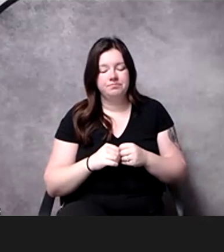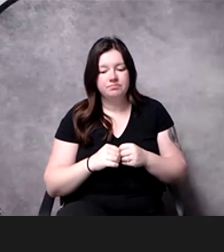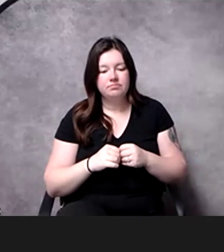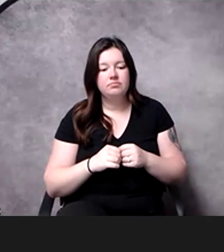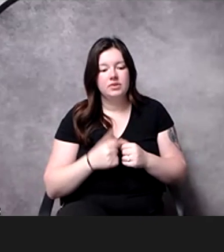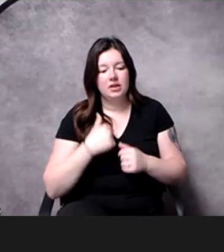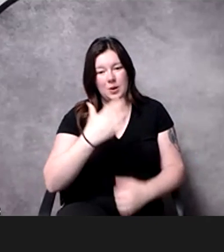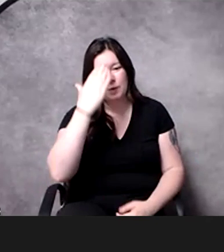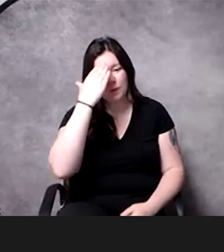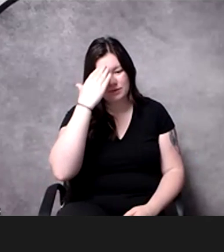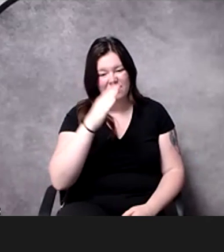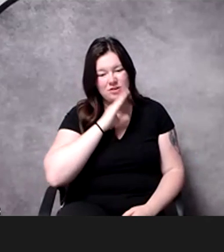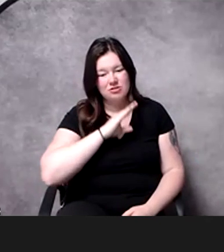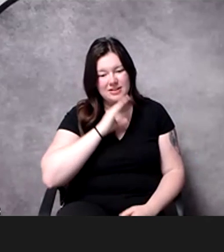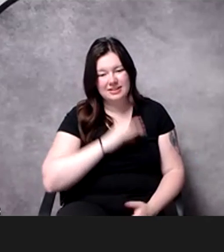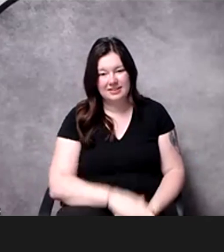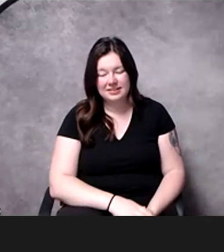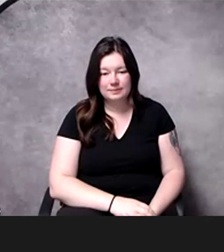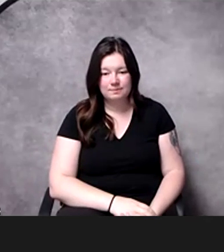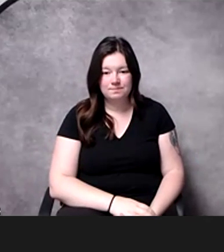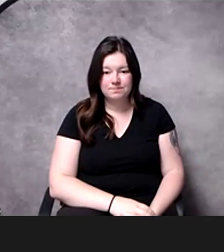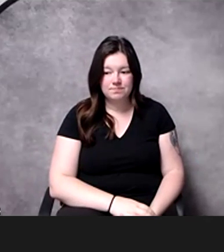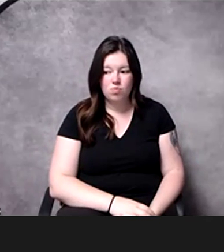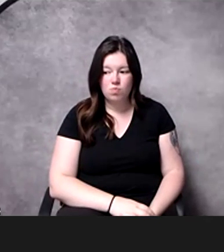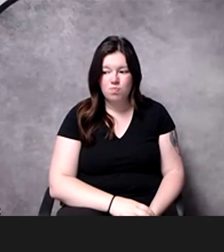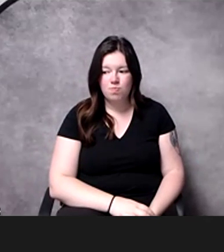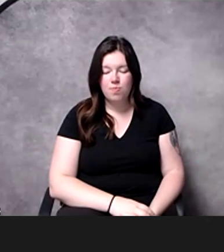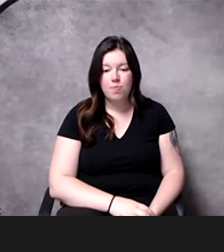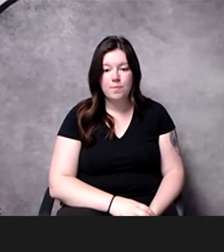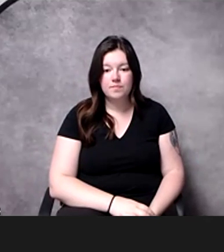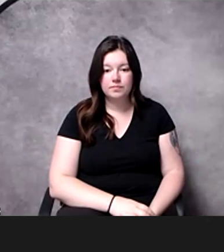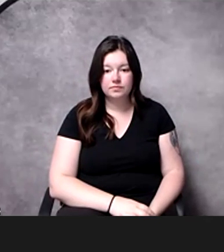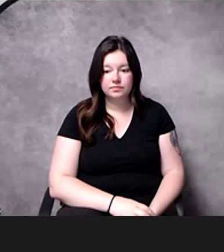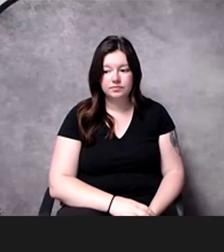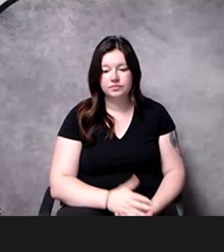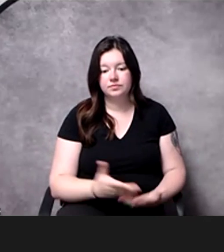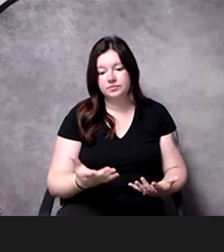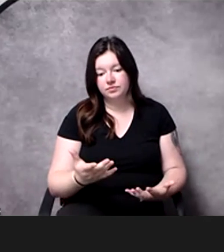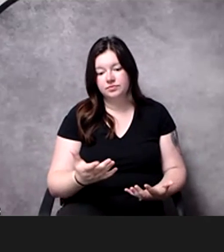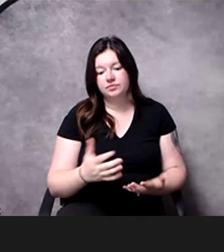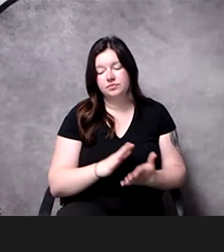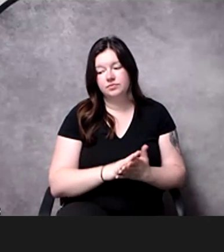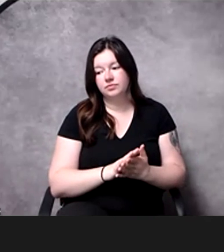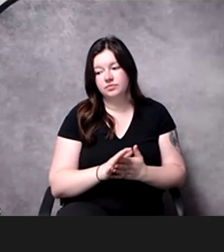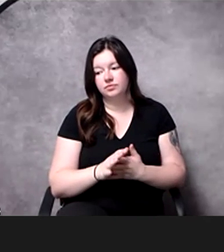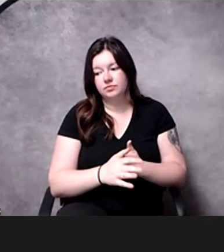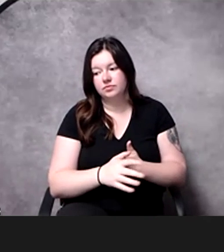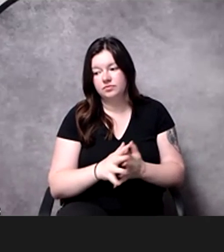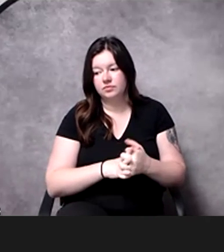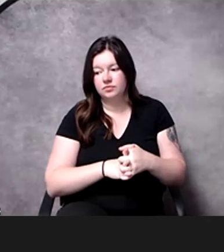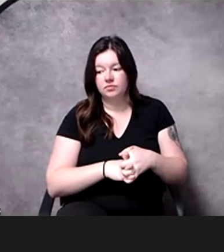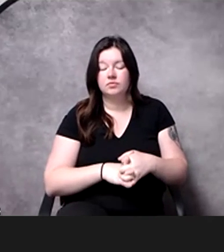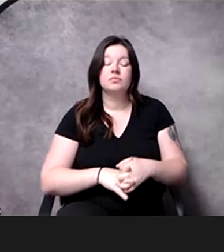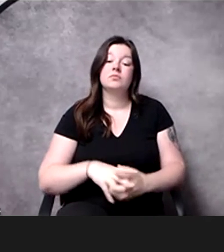I know it's how frustrating it is from that. I guess the other thing I do know also from